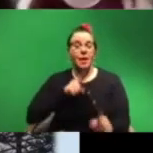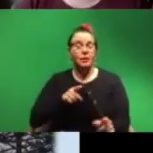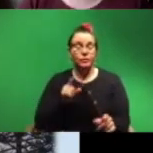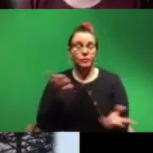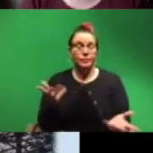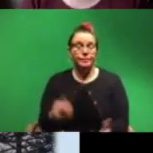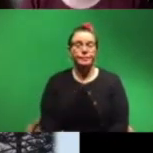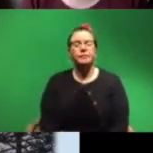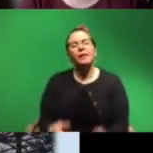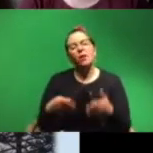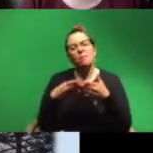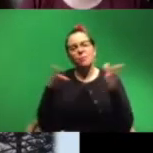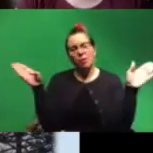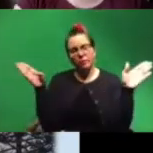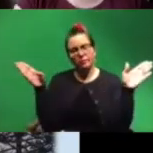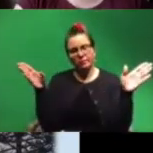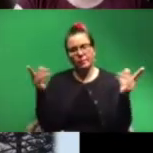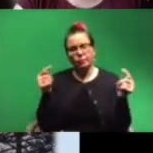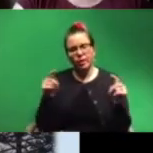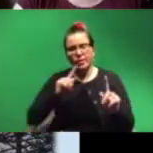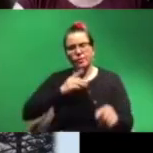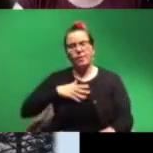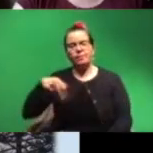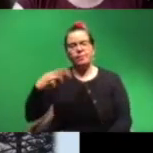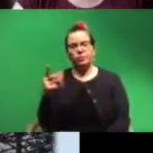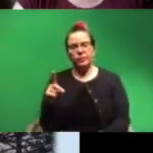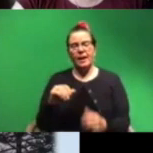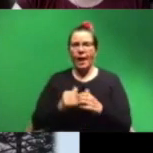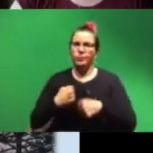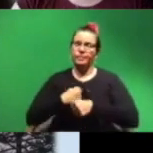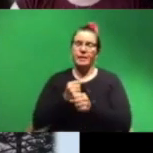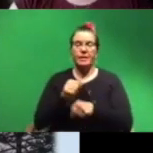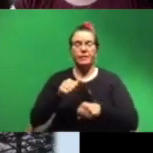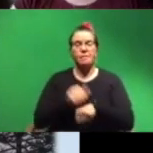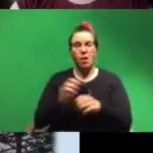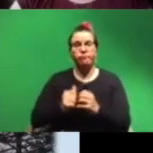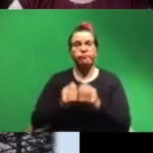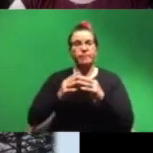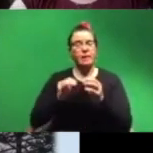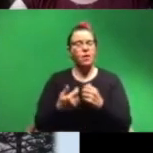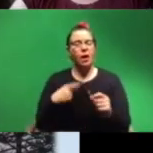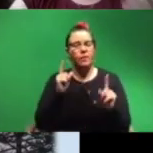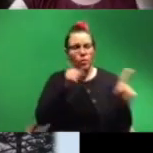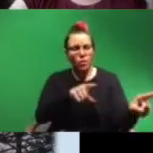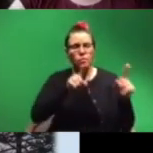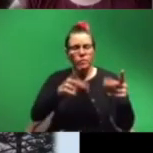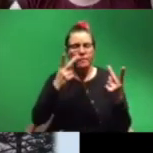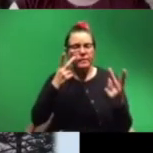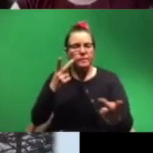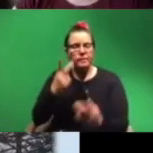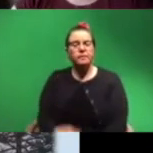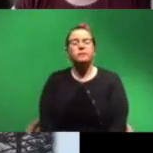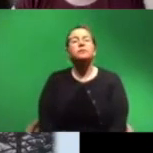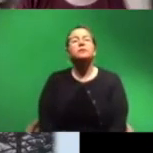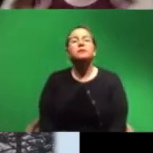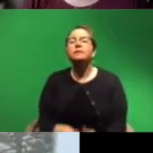kind of a broad question that I was trying to answer in my PhD, how to make a mountain. I had to go out there and visit the mountains, which was